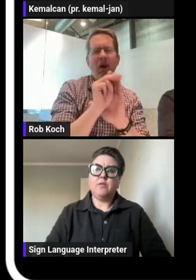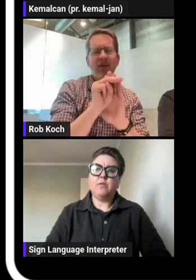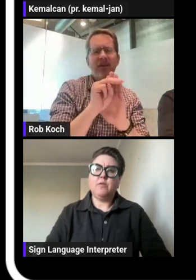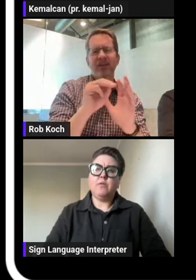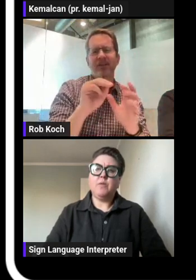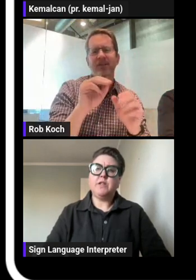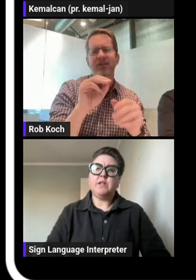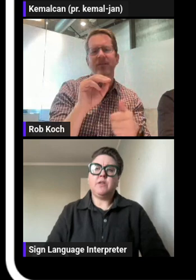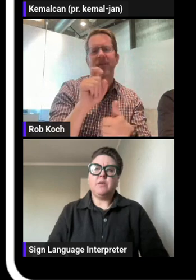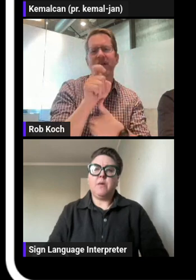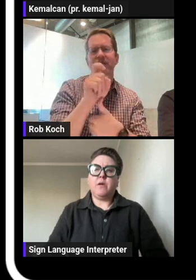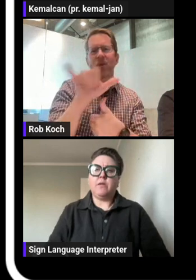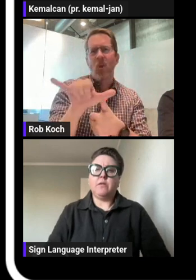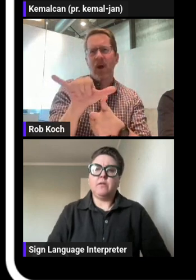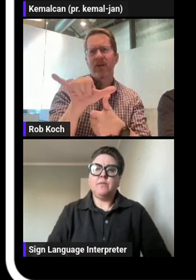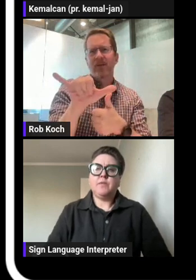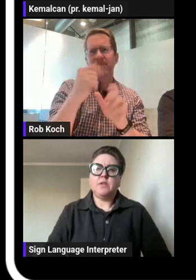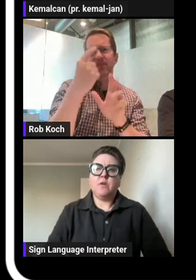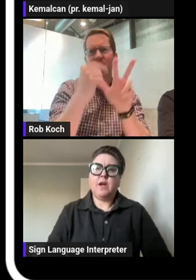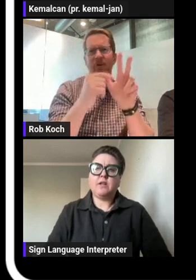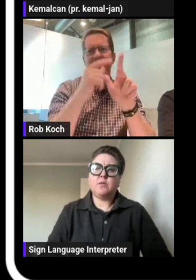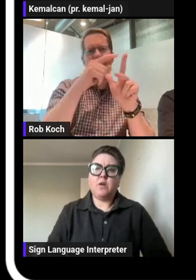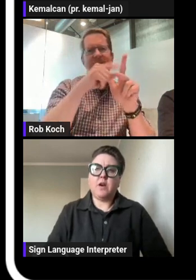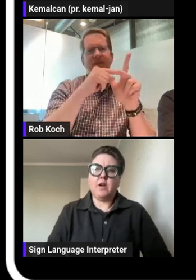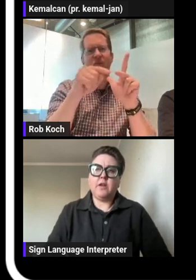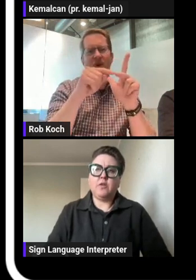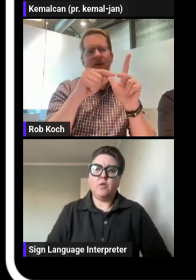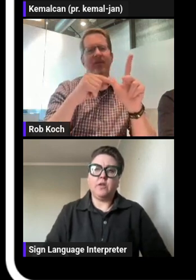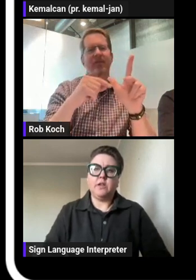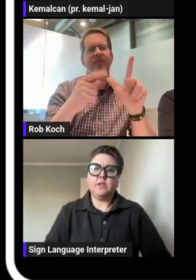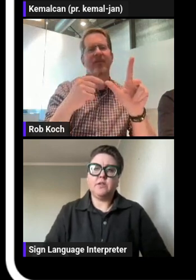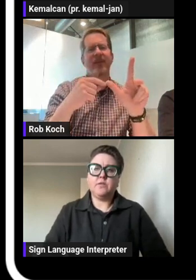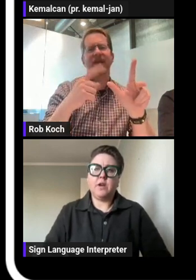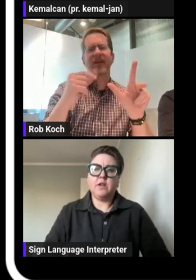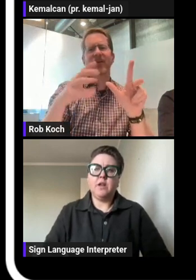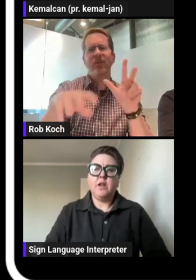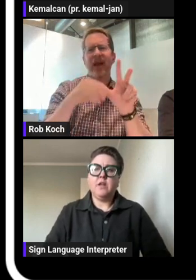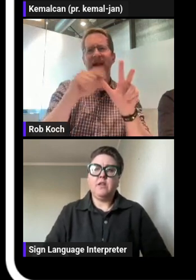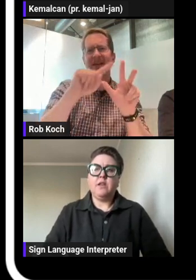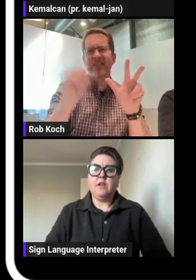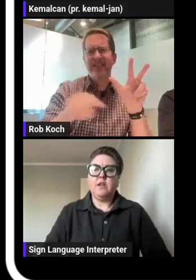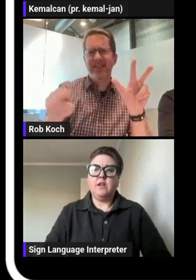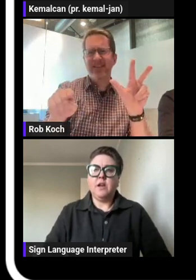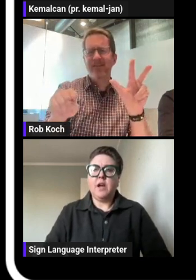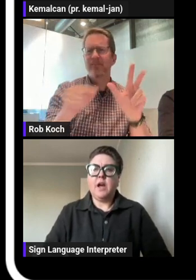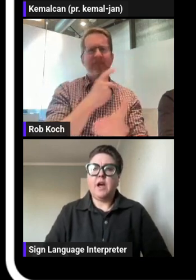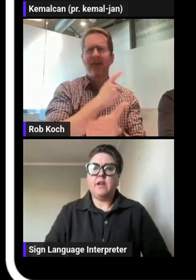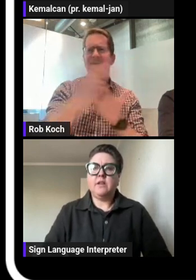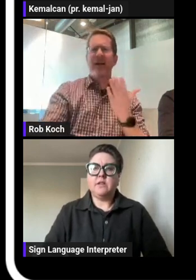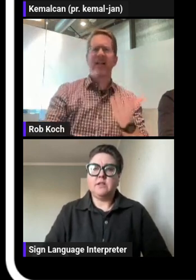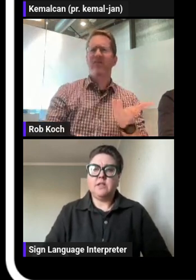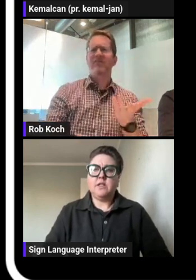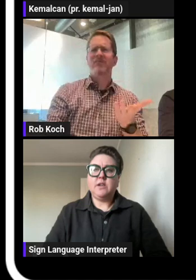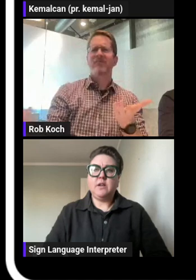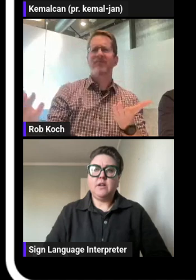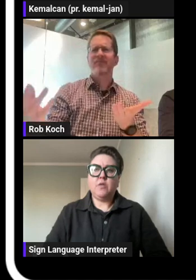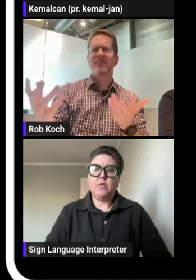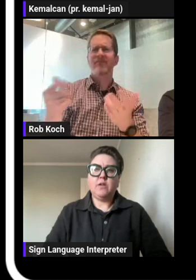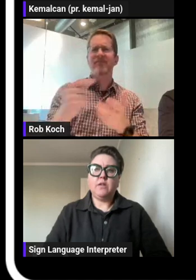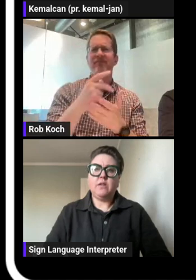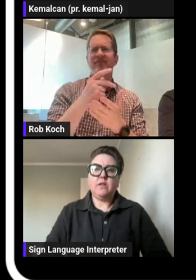something like what we did with the model? So X, Y coordinates, right? Adding the